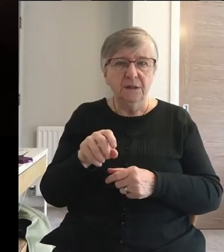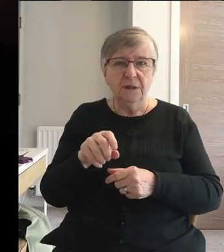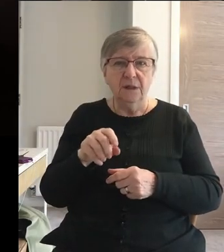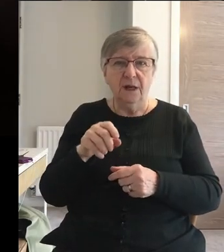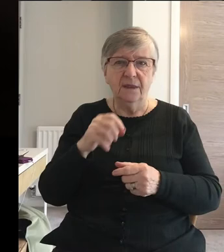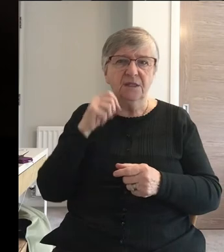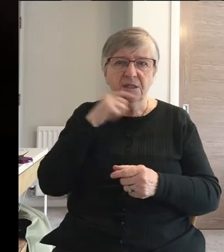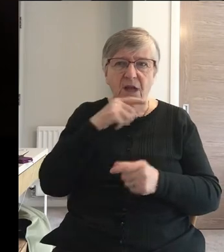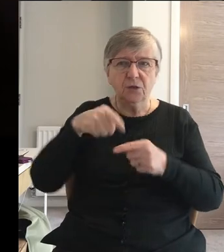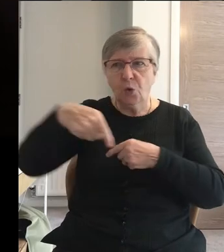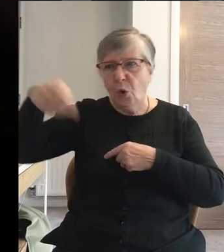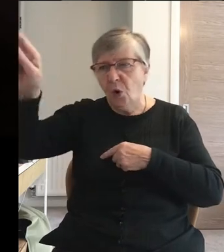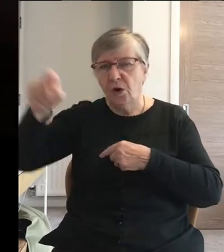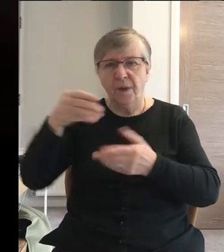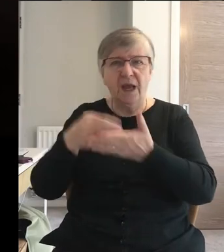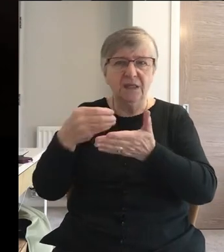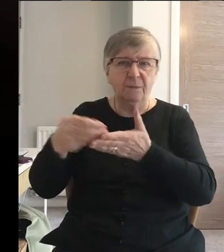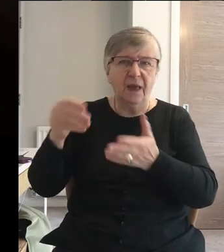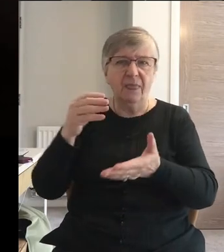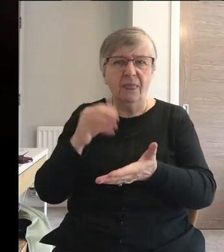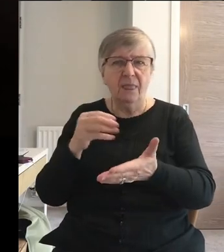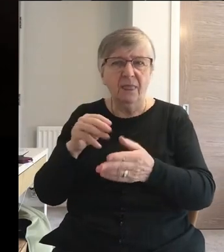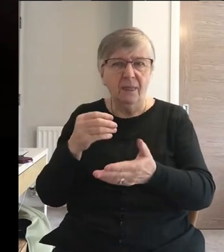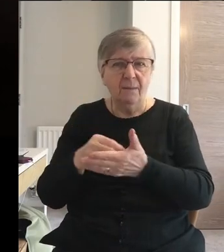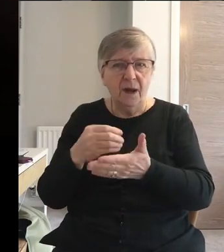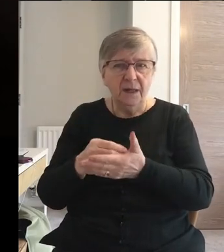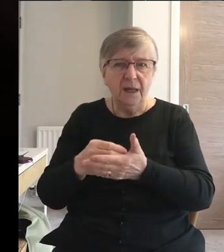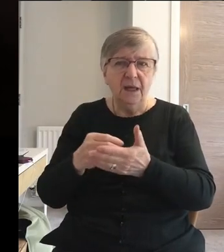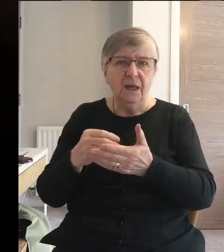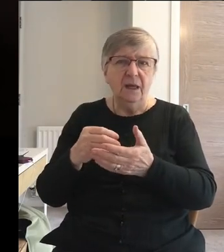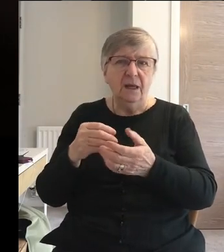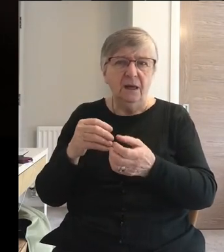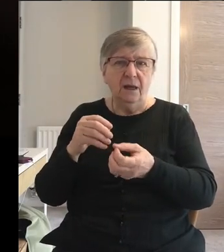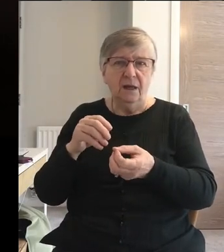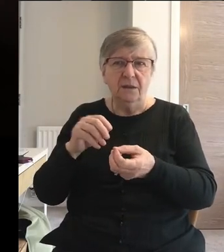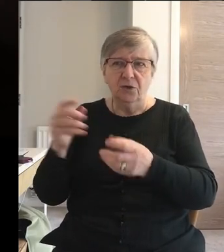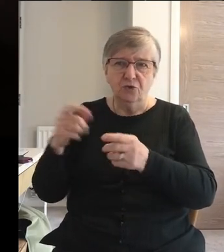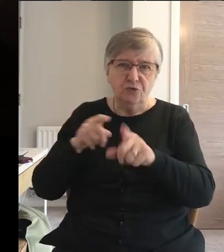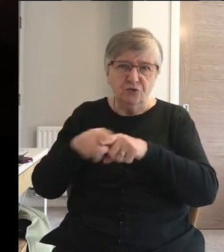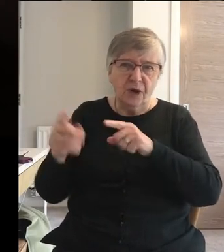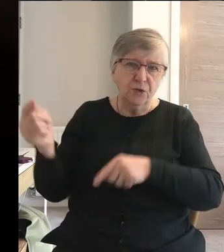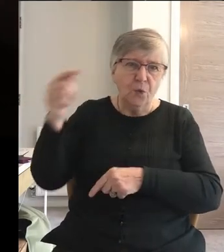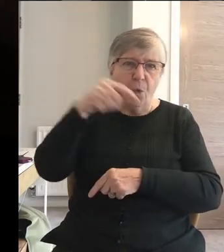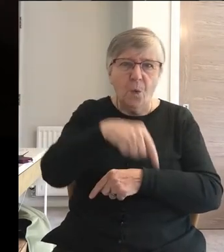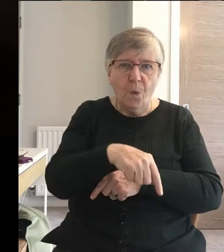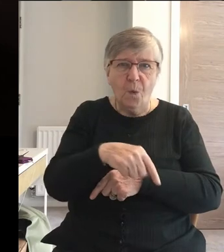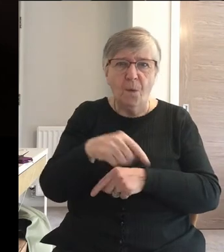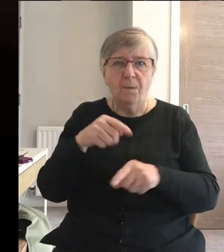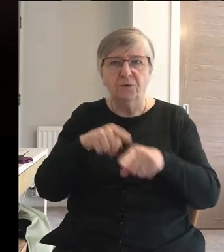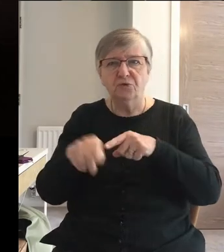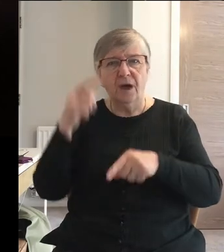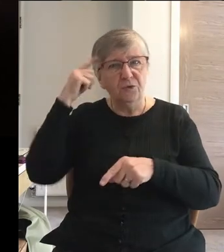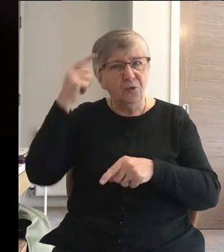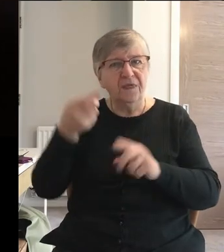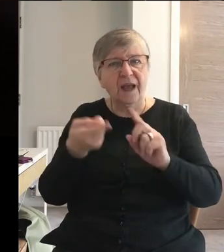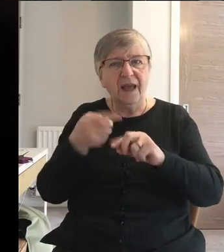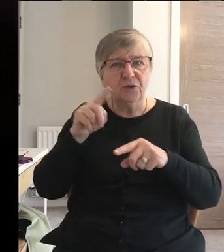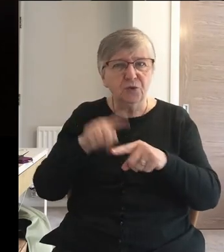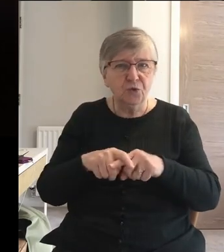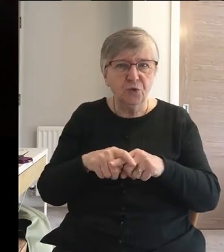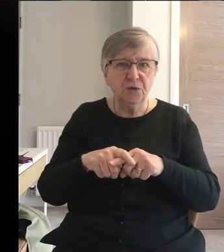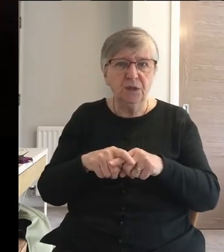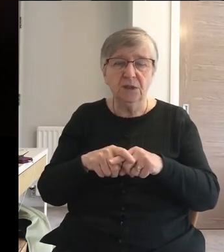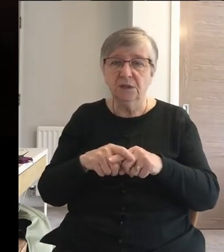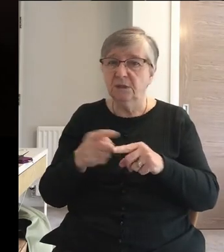the father's money and he's wasted it all. And he starts to go home and he's trying to think of all the excuses and how he's going to put it.